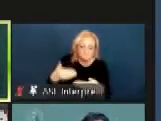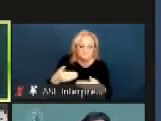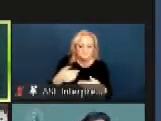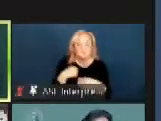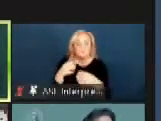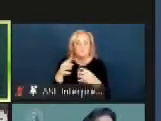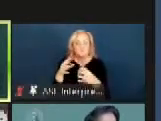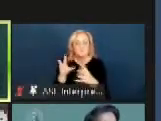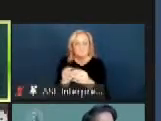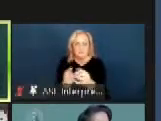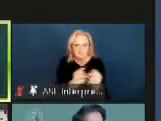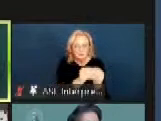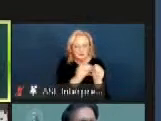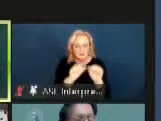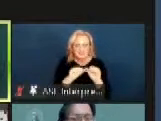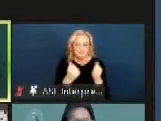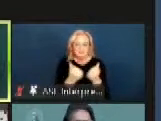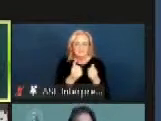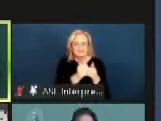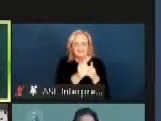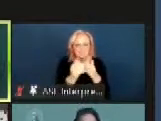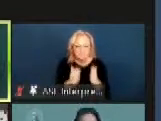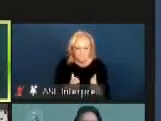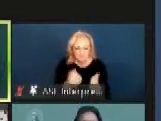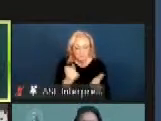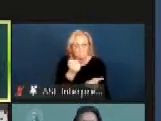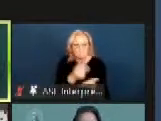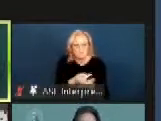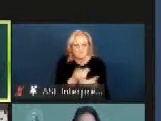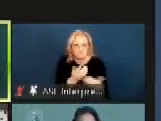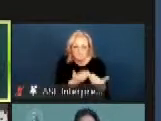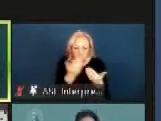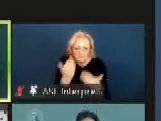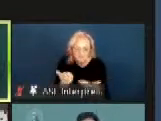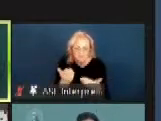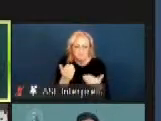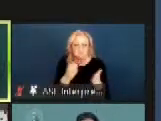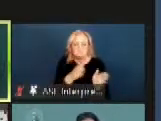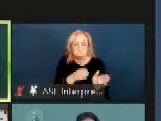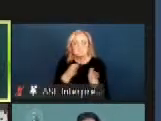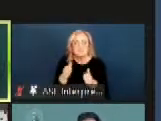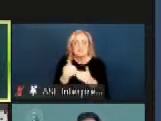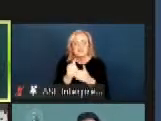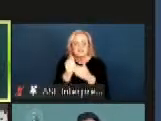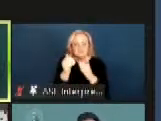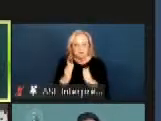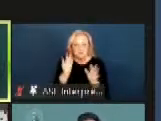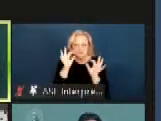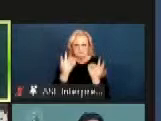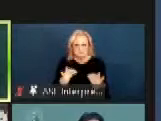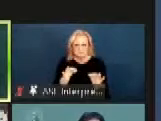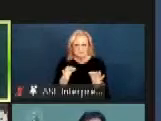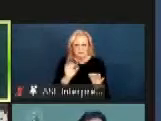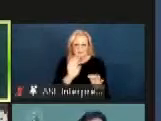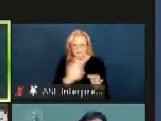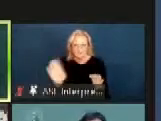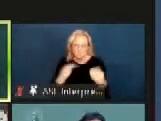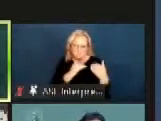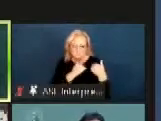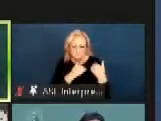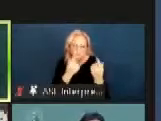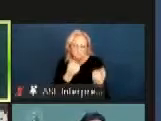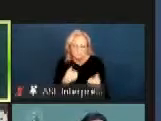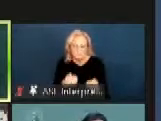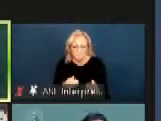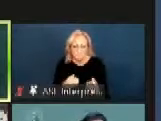to identify and finalize improvement project recommendations. Leaders then chose what they wanted to work on and at what level of responsibility.